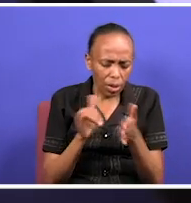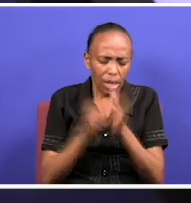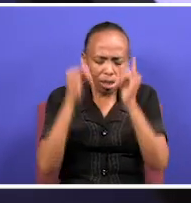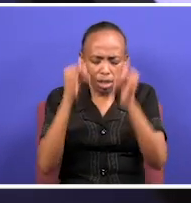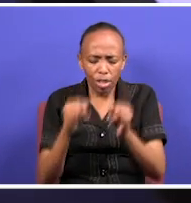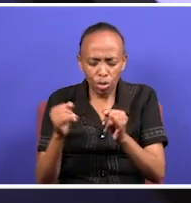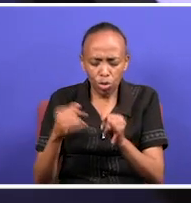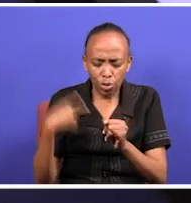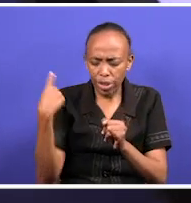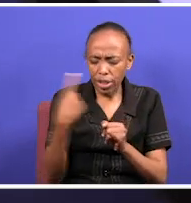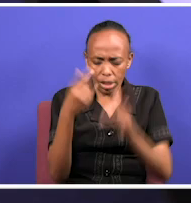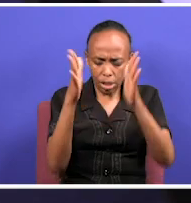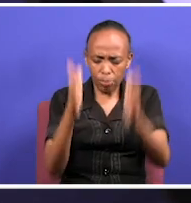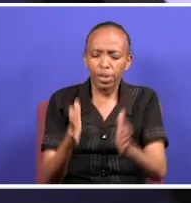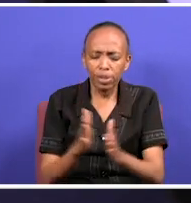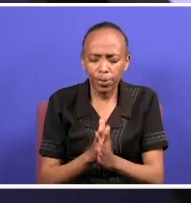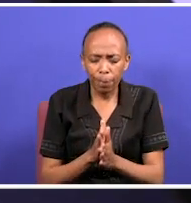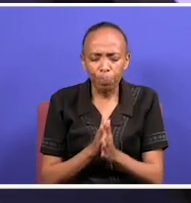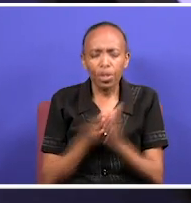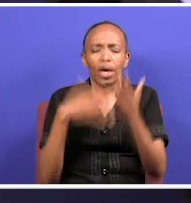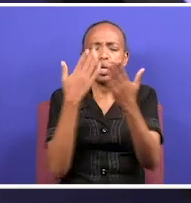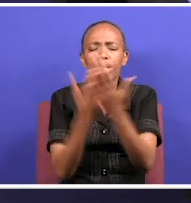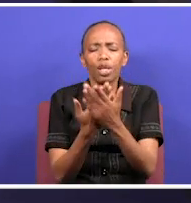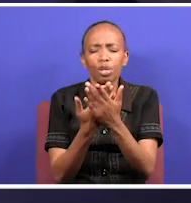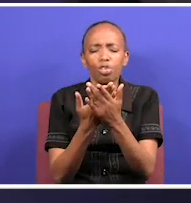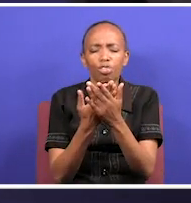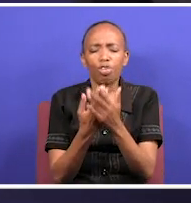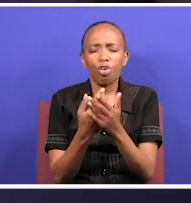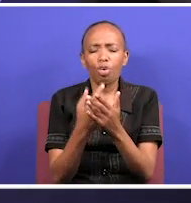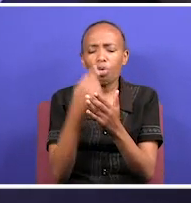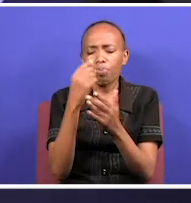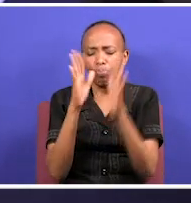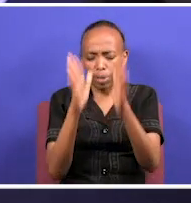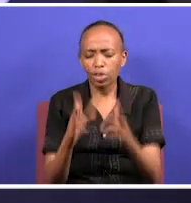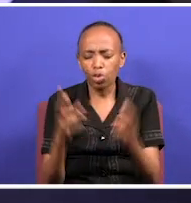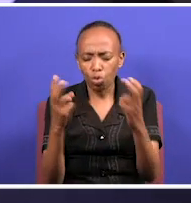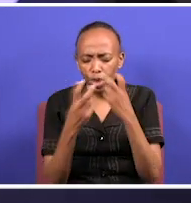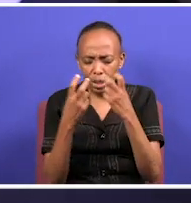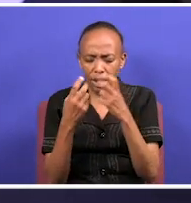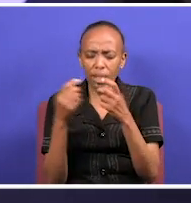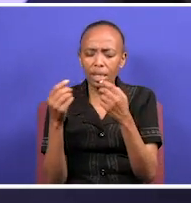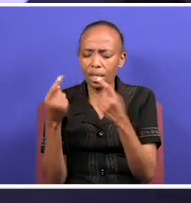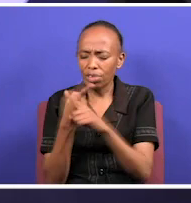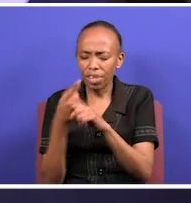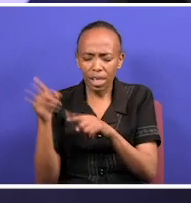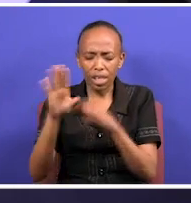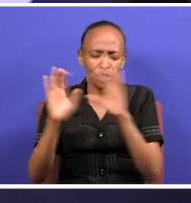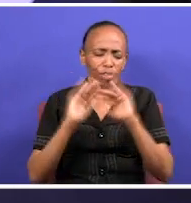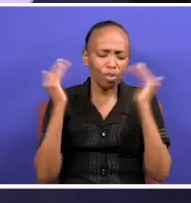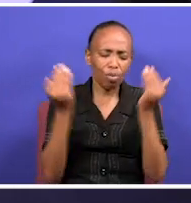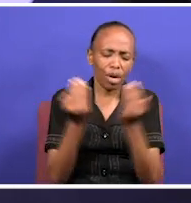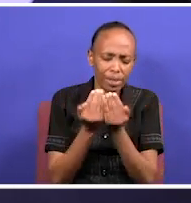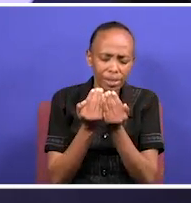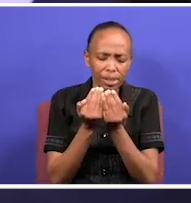new to every last one of us. I thank you for that one watching in whatever part of the world they are